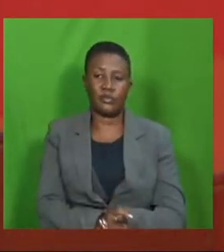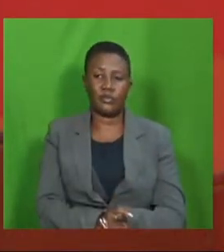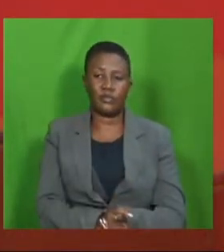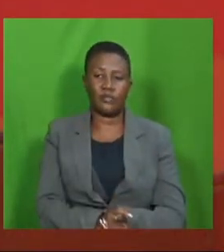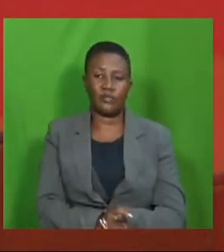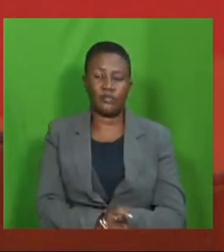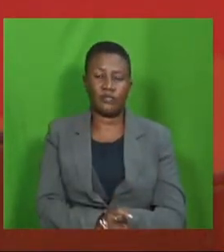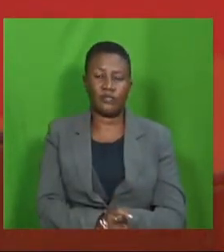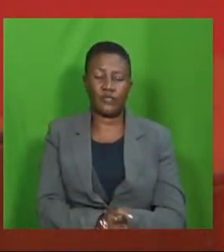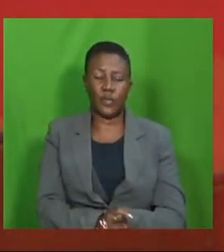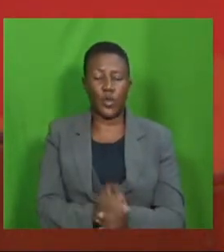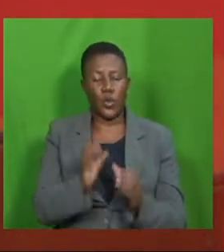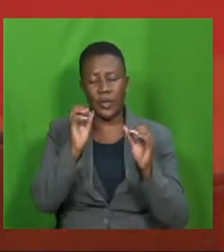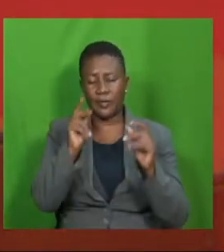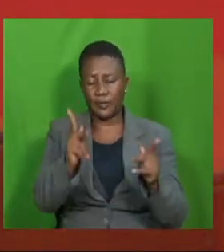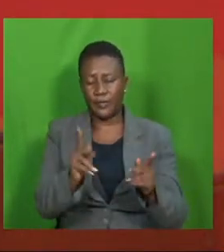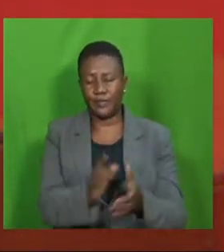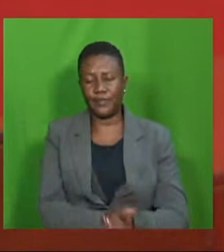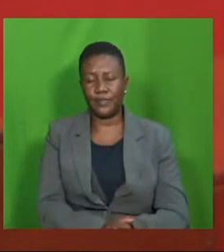Very well.